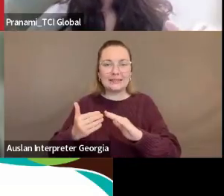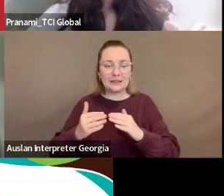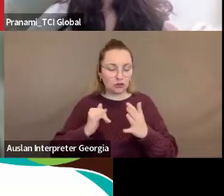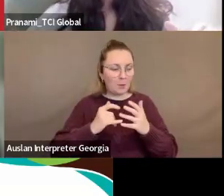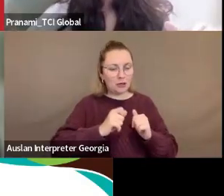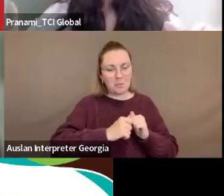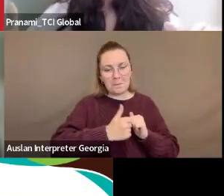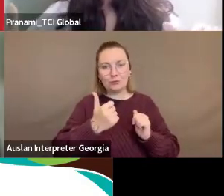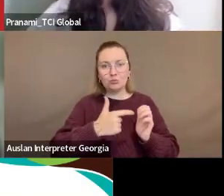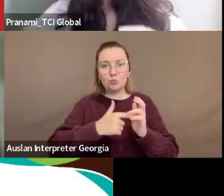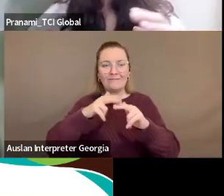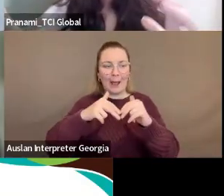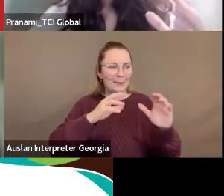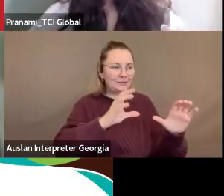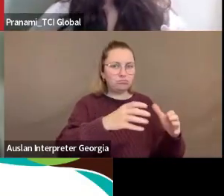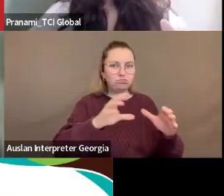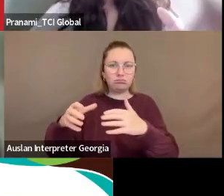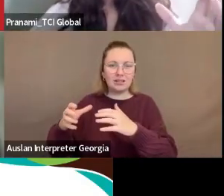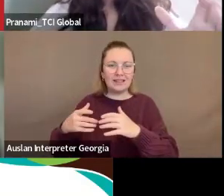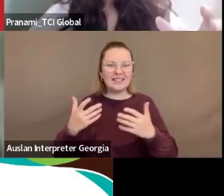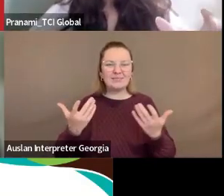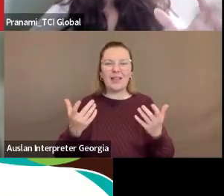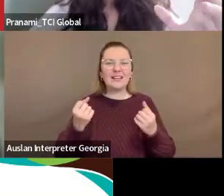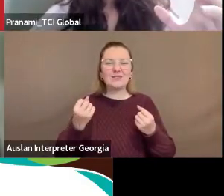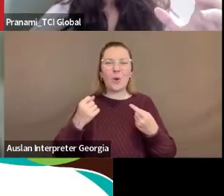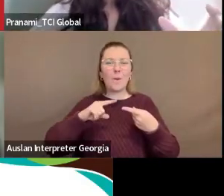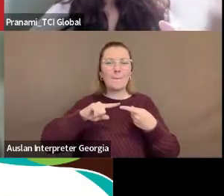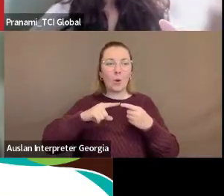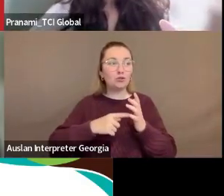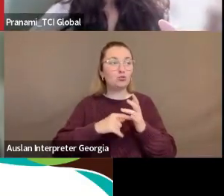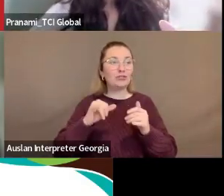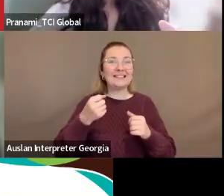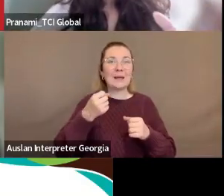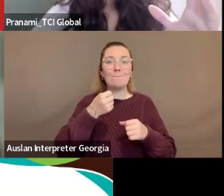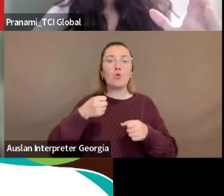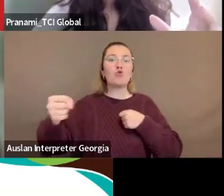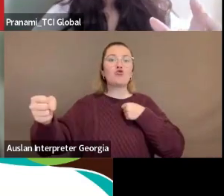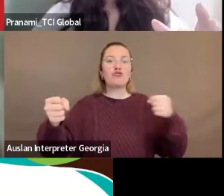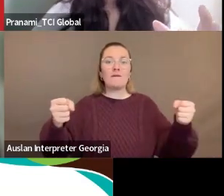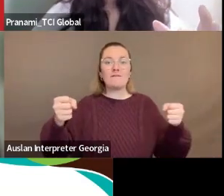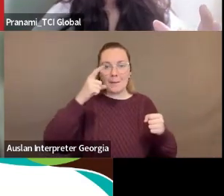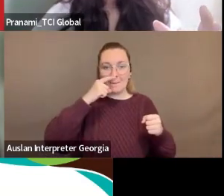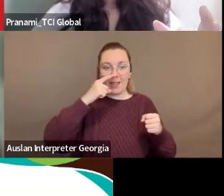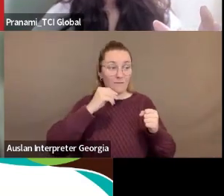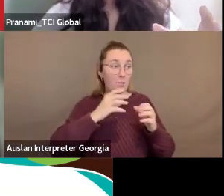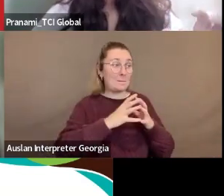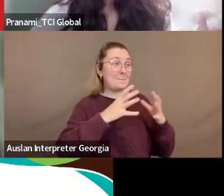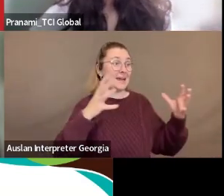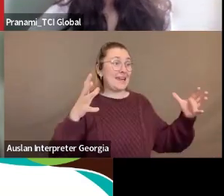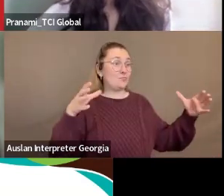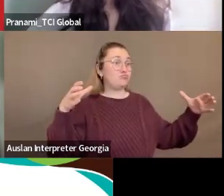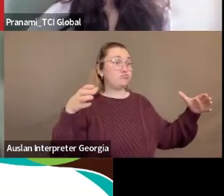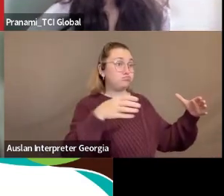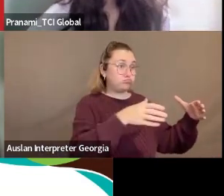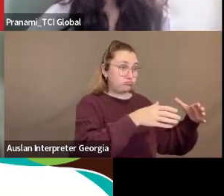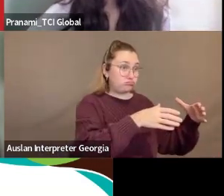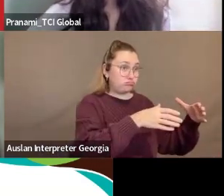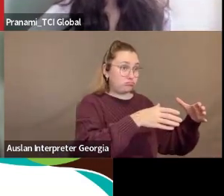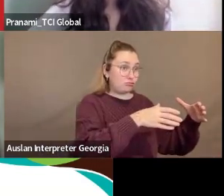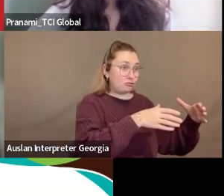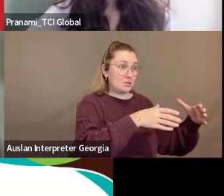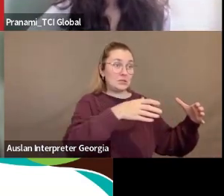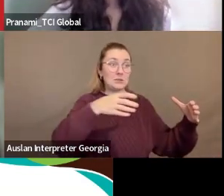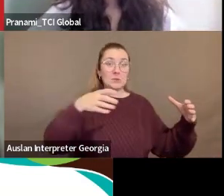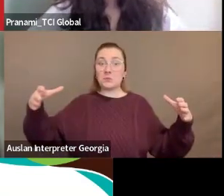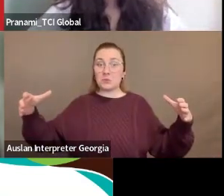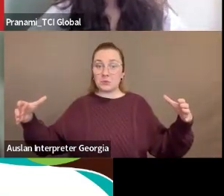families. There's no point in relocating people from big institutions into smaller